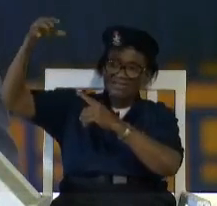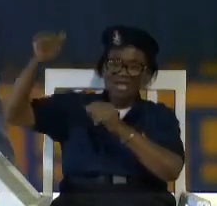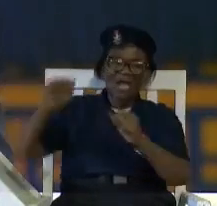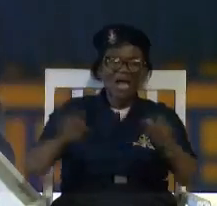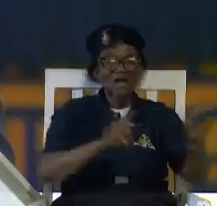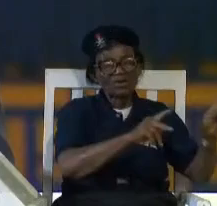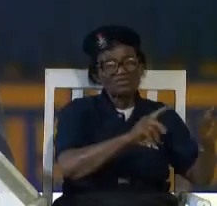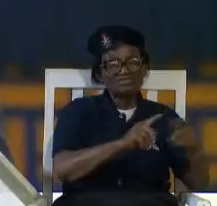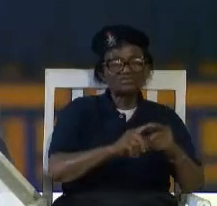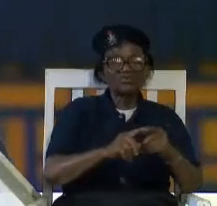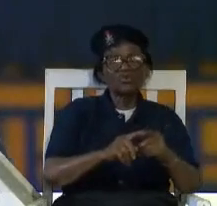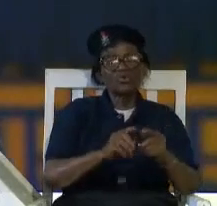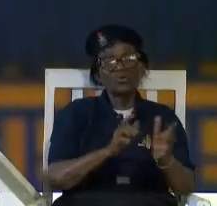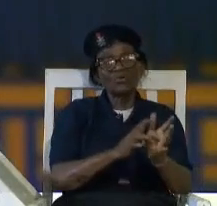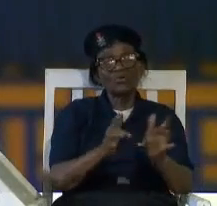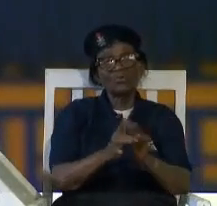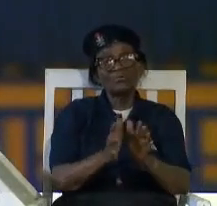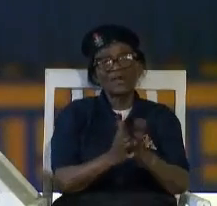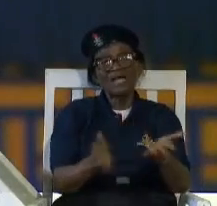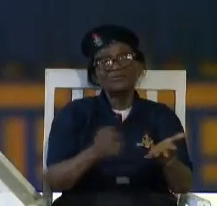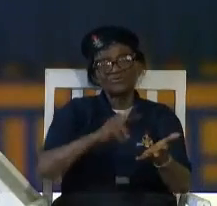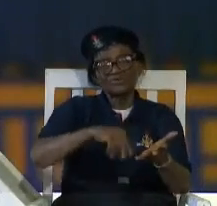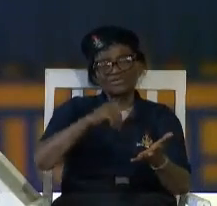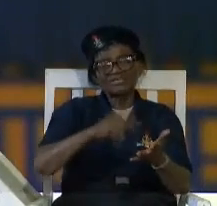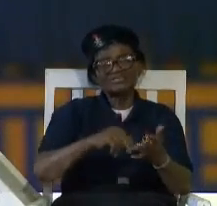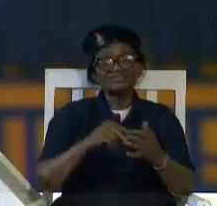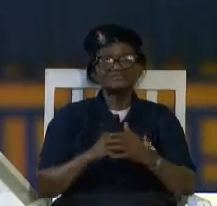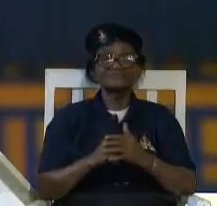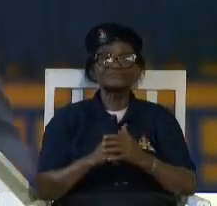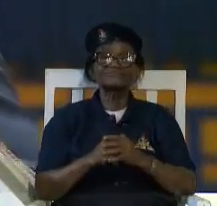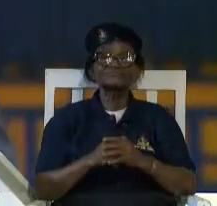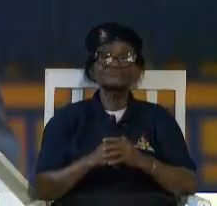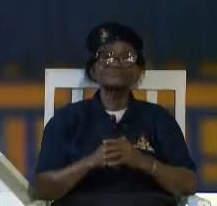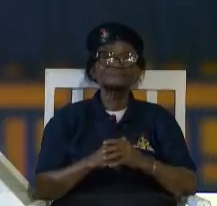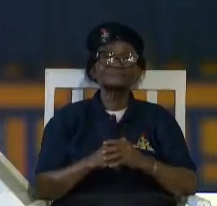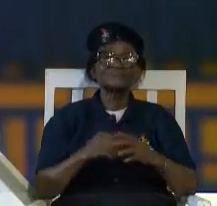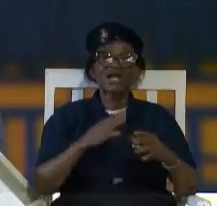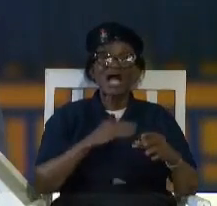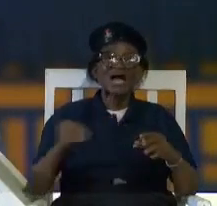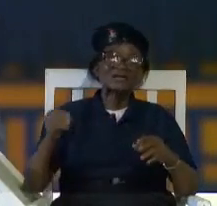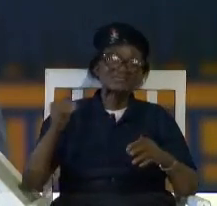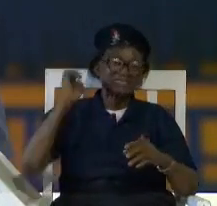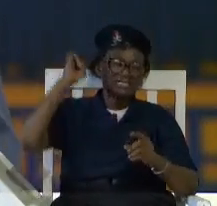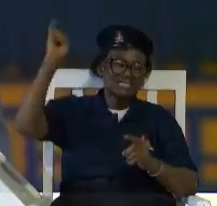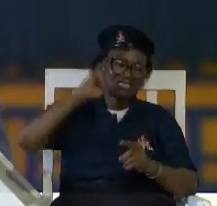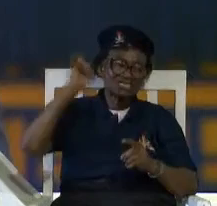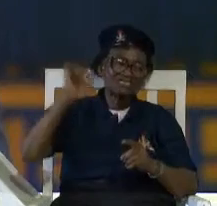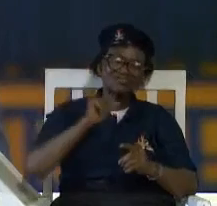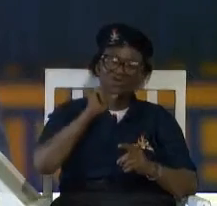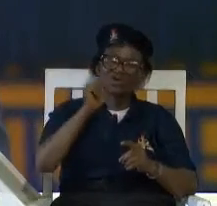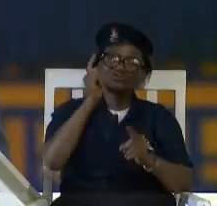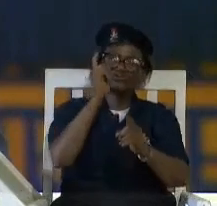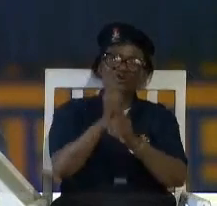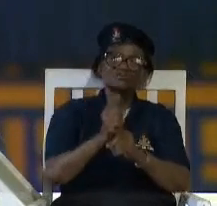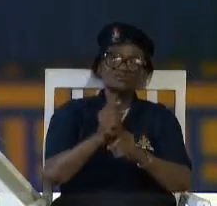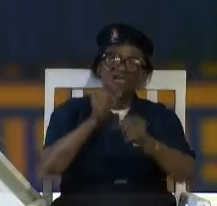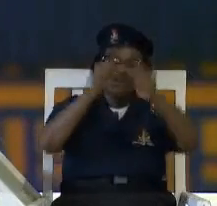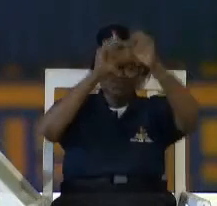According to the text I've just read to you. And it's not just the Father of lights.